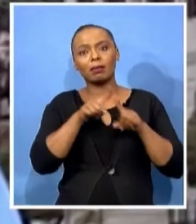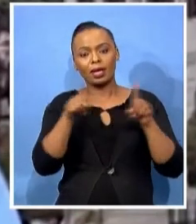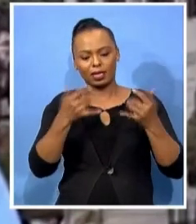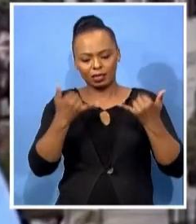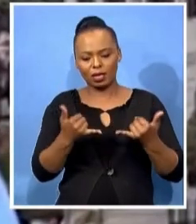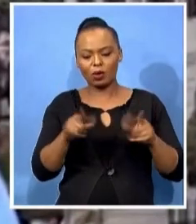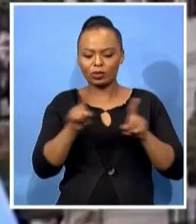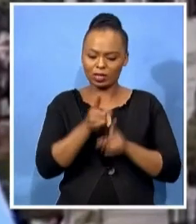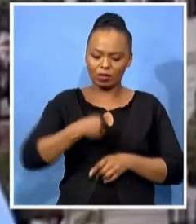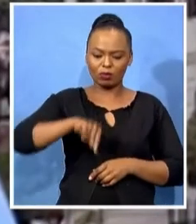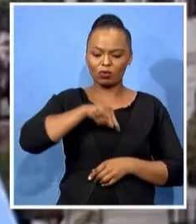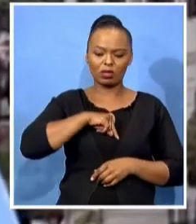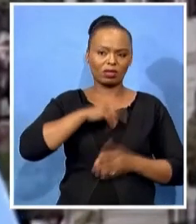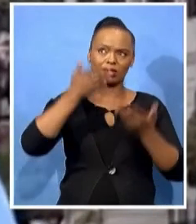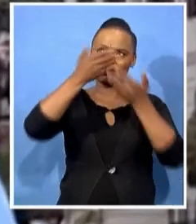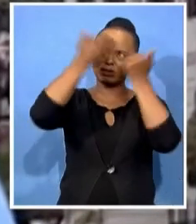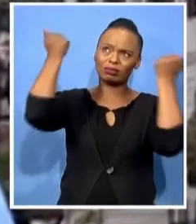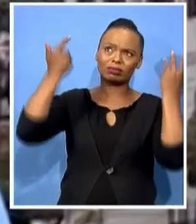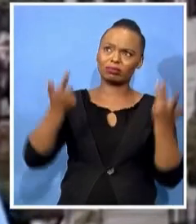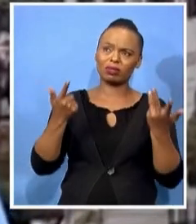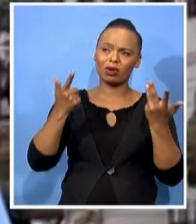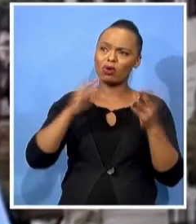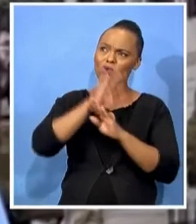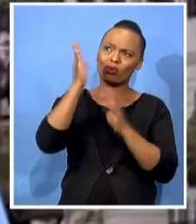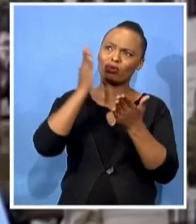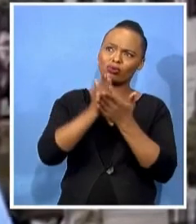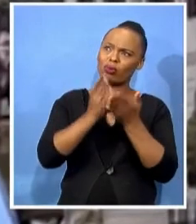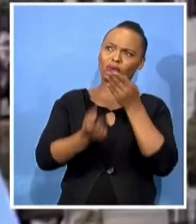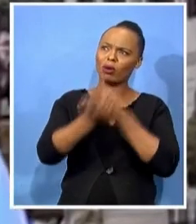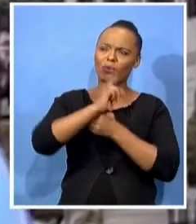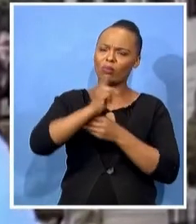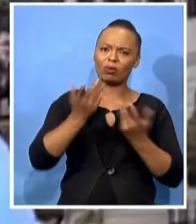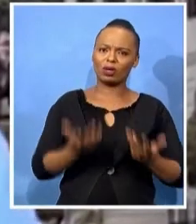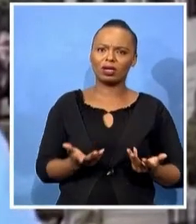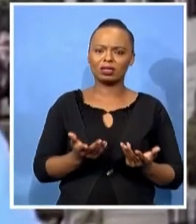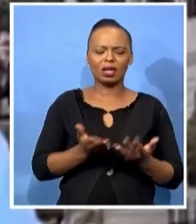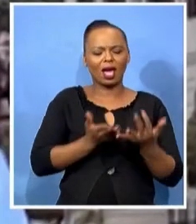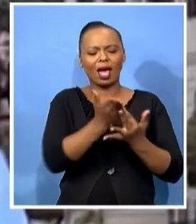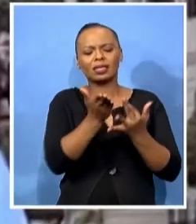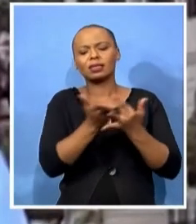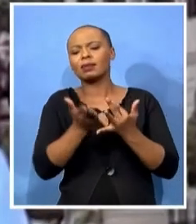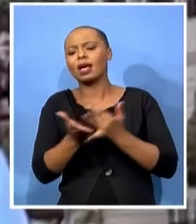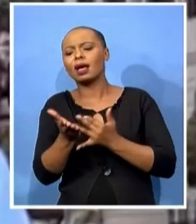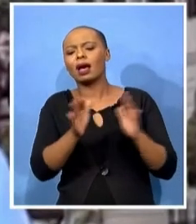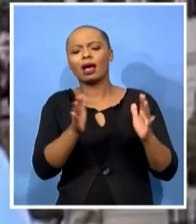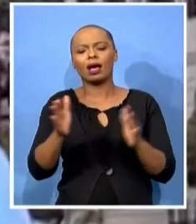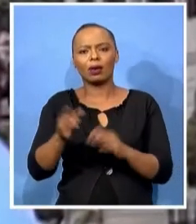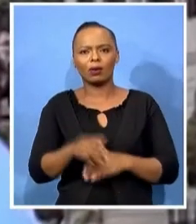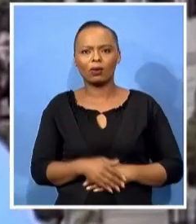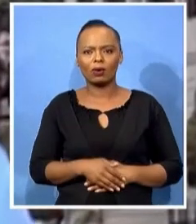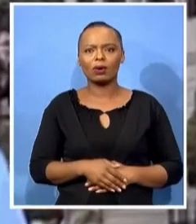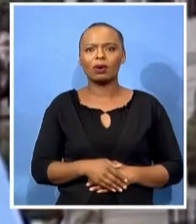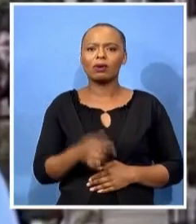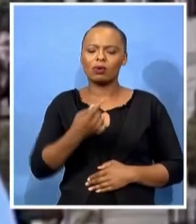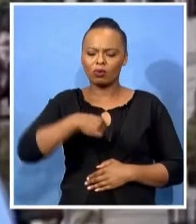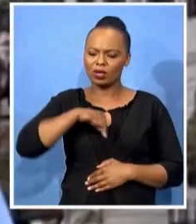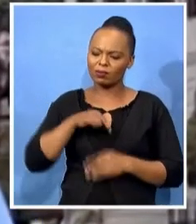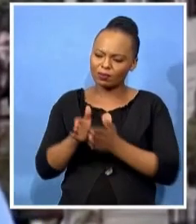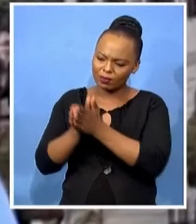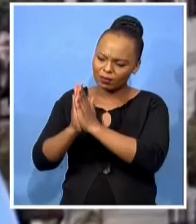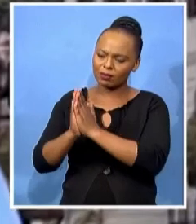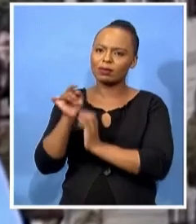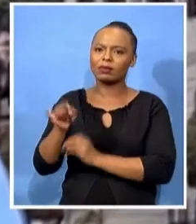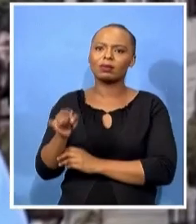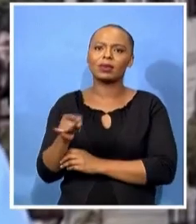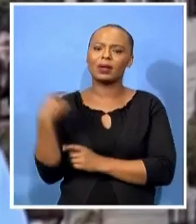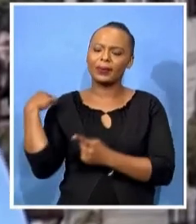And that's why we as certain members of this committee have asked numerous times this past week for this meeting today to be scheduled.